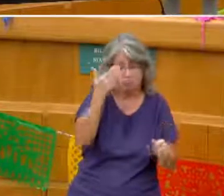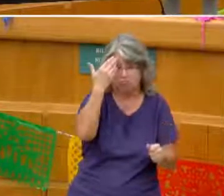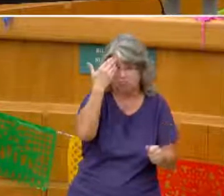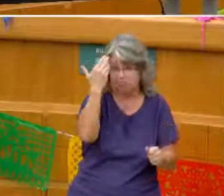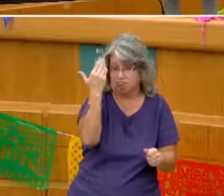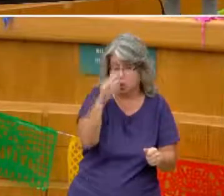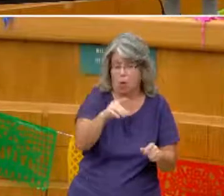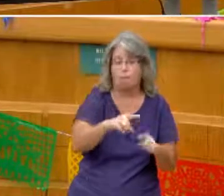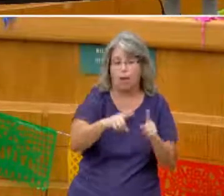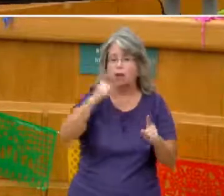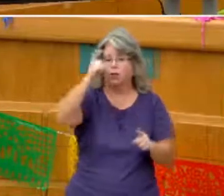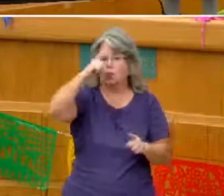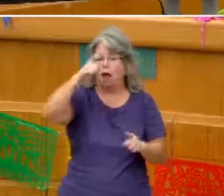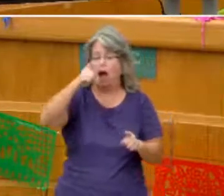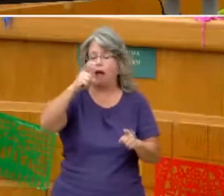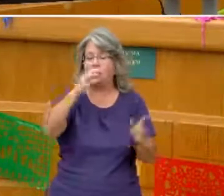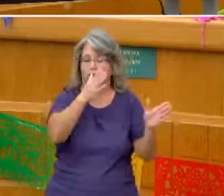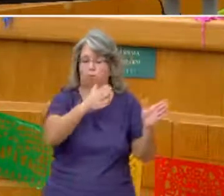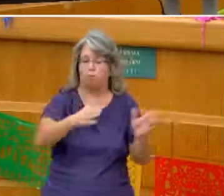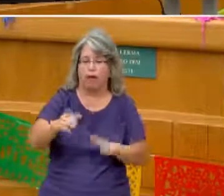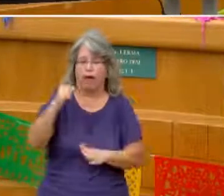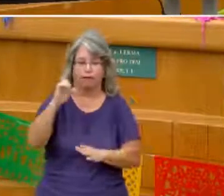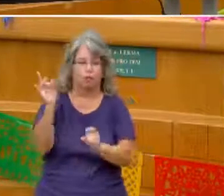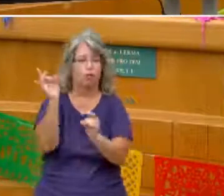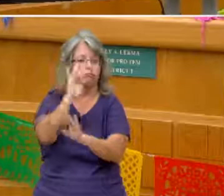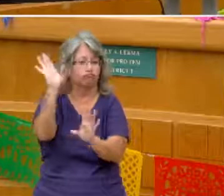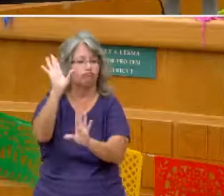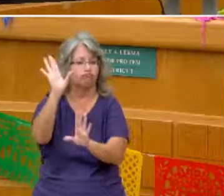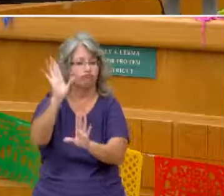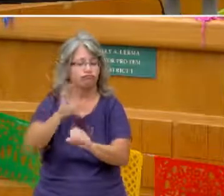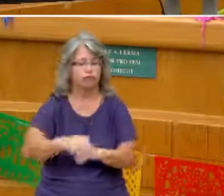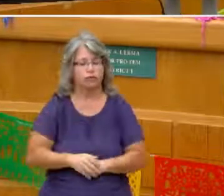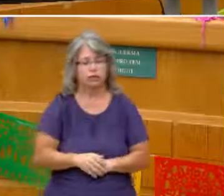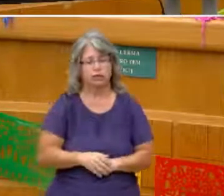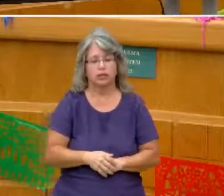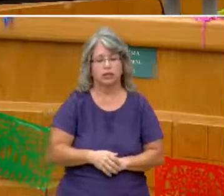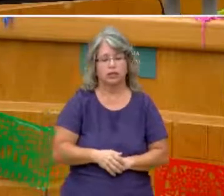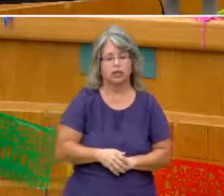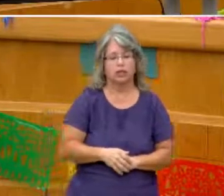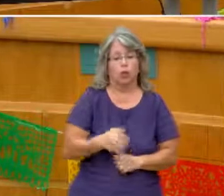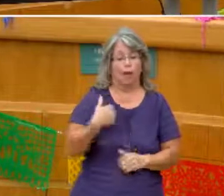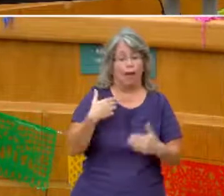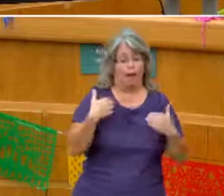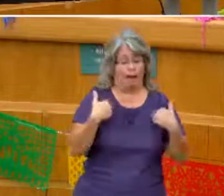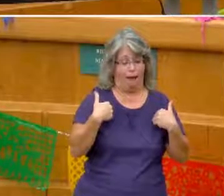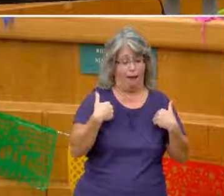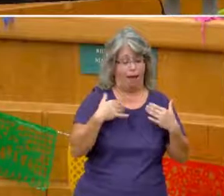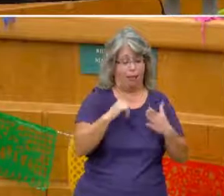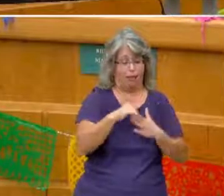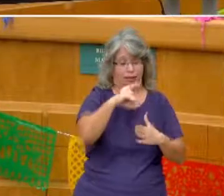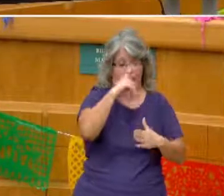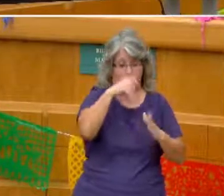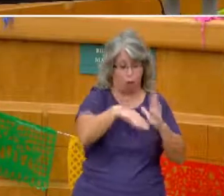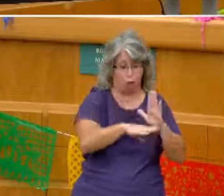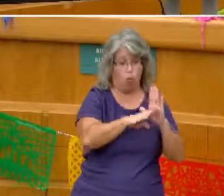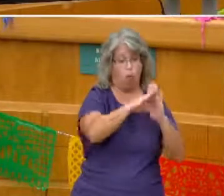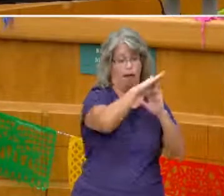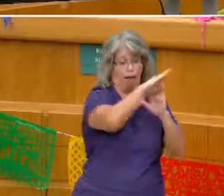this respite between the infection wave of summer and the expected infection wave of winter, here's what we're